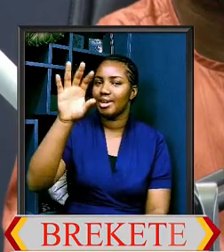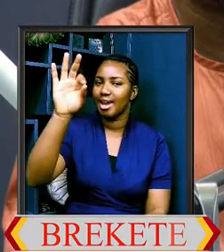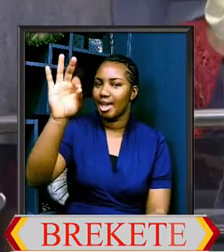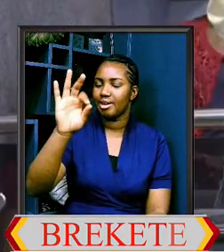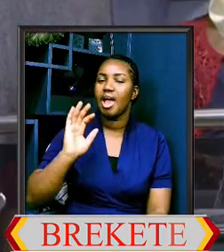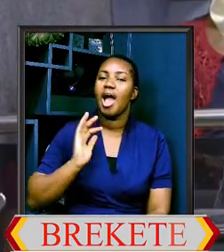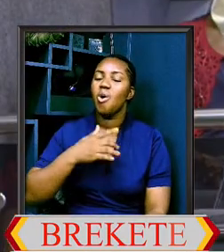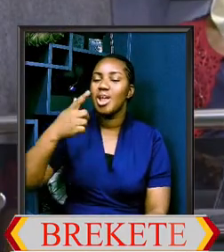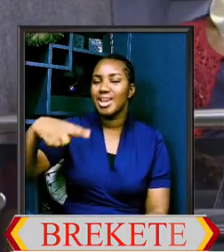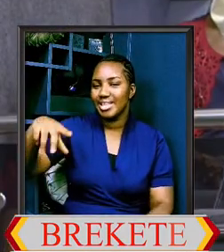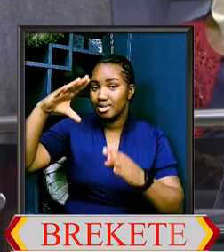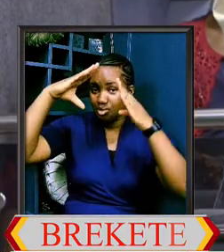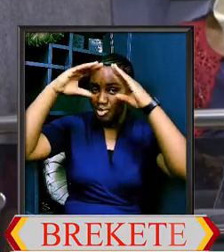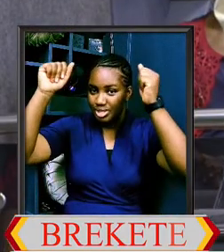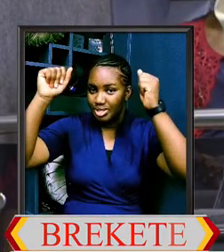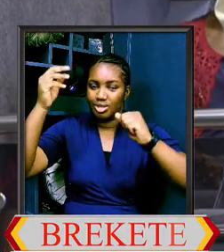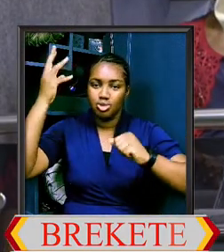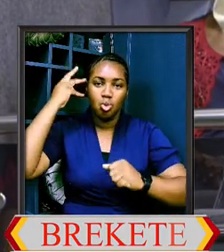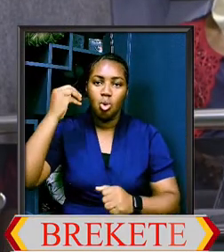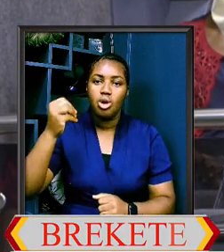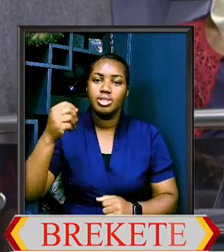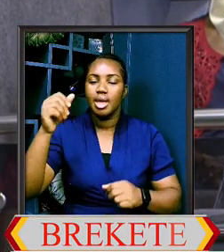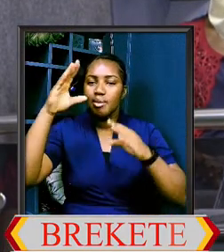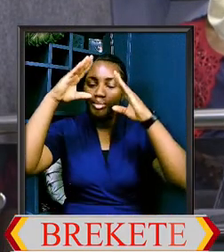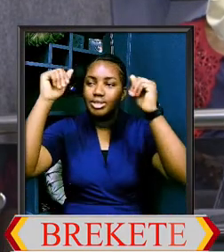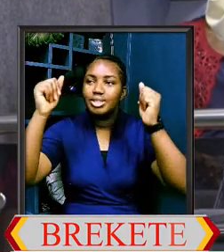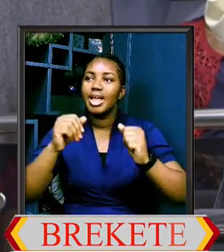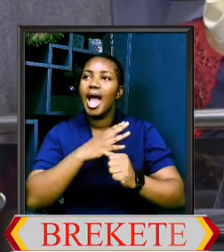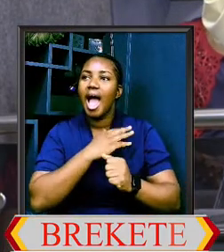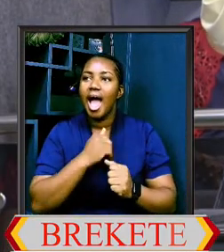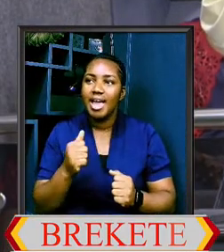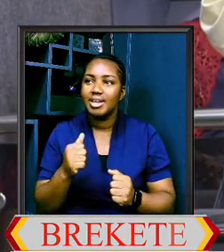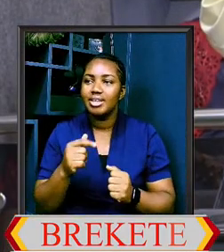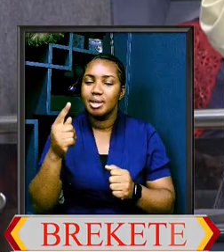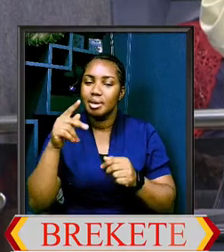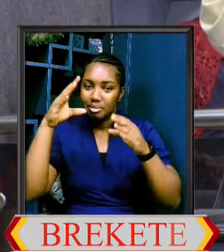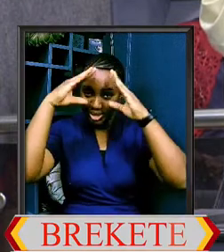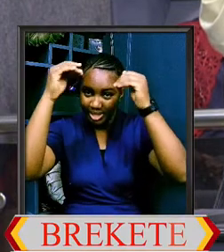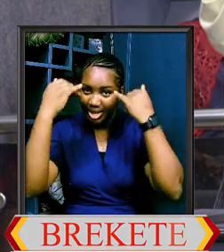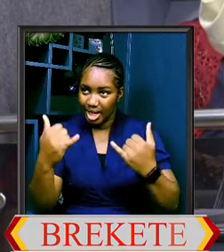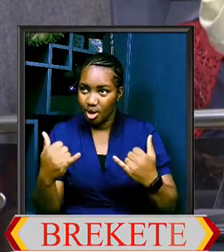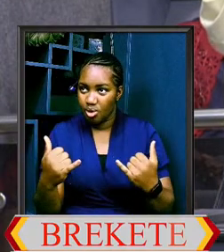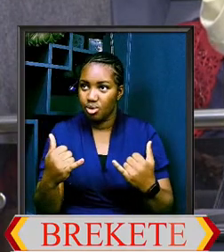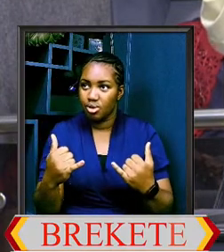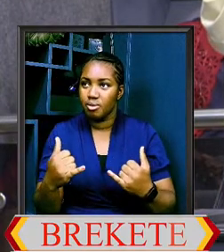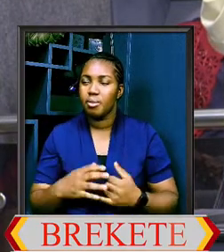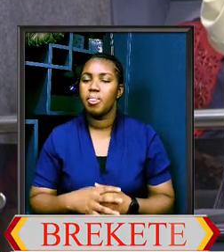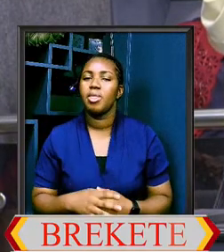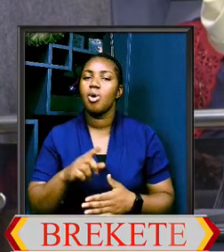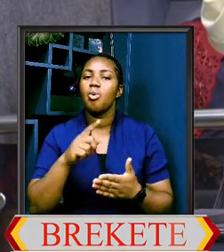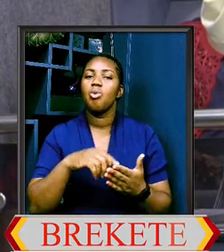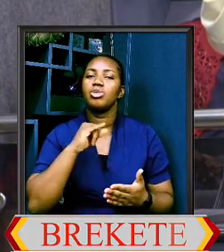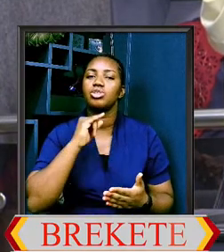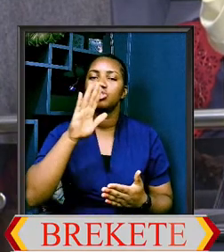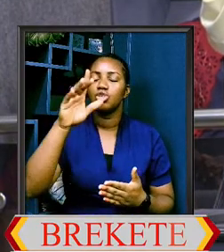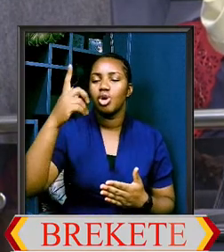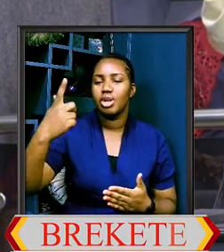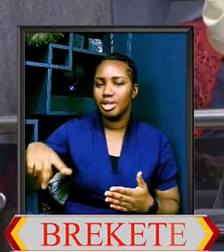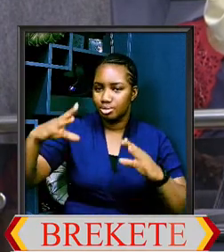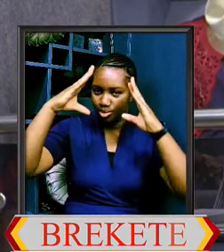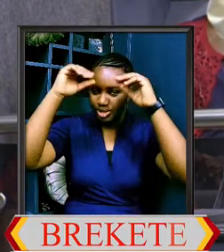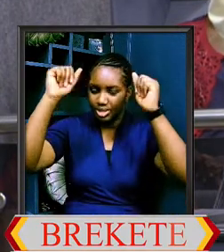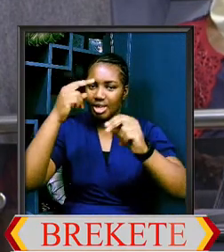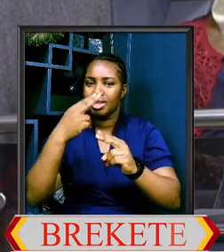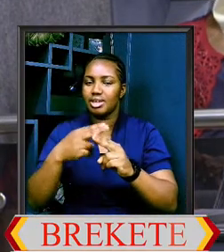2009, our late president was a president, and the president is the president now. What team be una late president